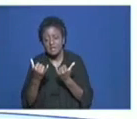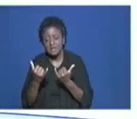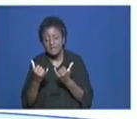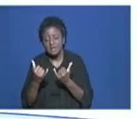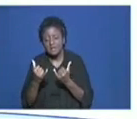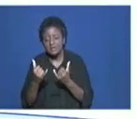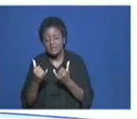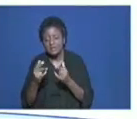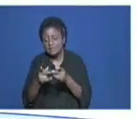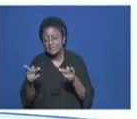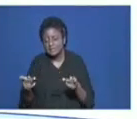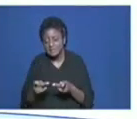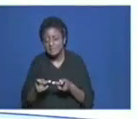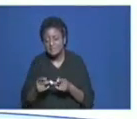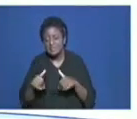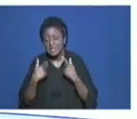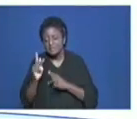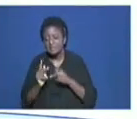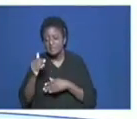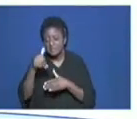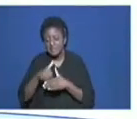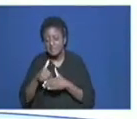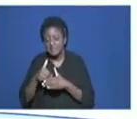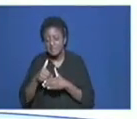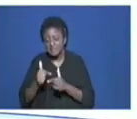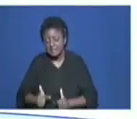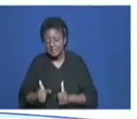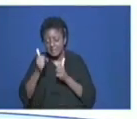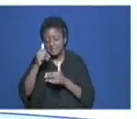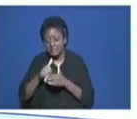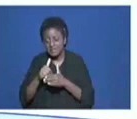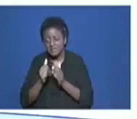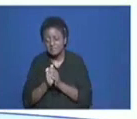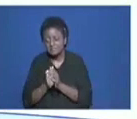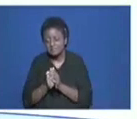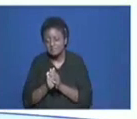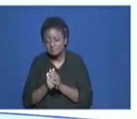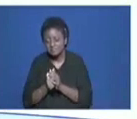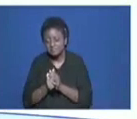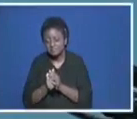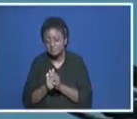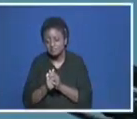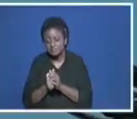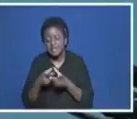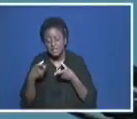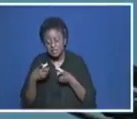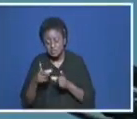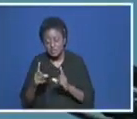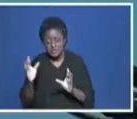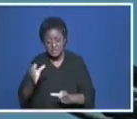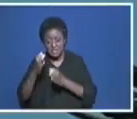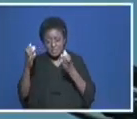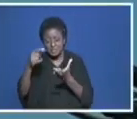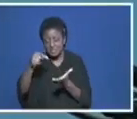young persons exist in as they continue to trailblaze and forge new paths. During the celebrations of this